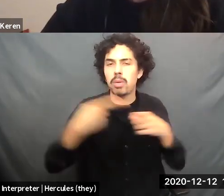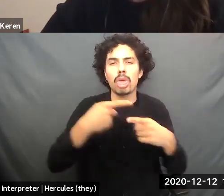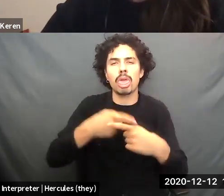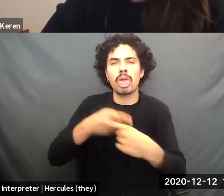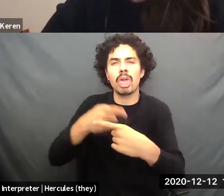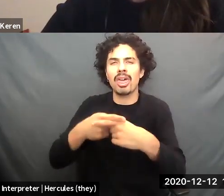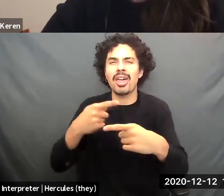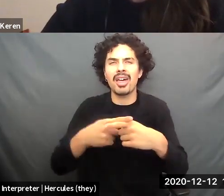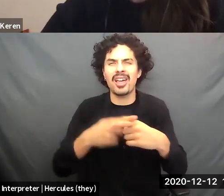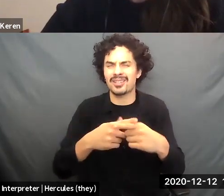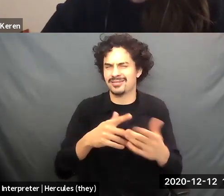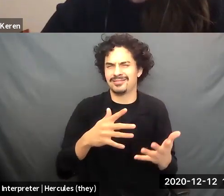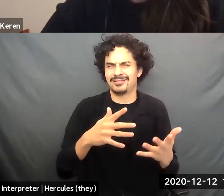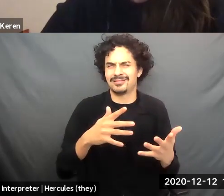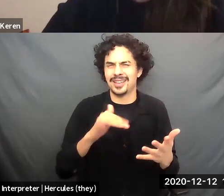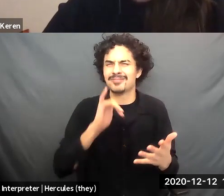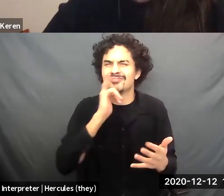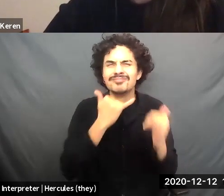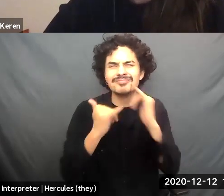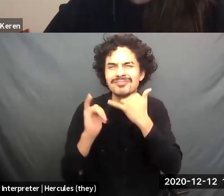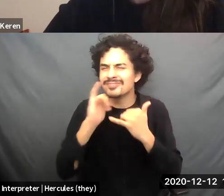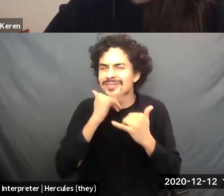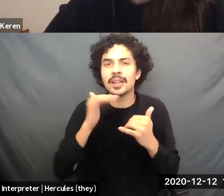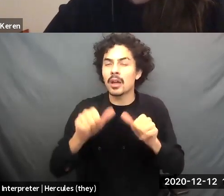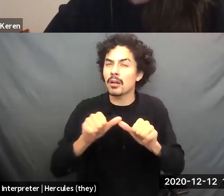it's a continual labor that